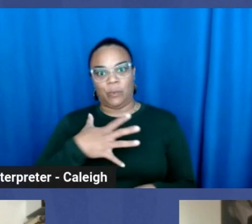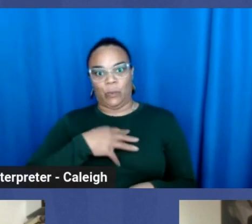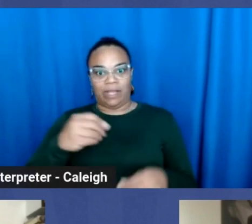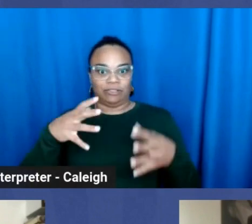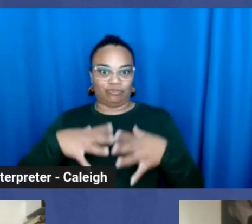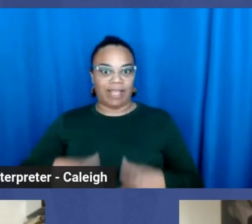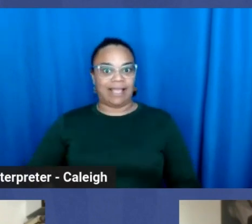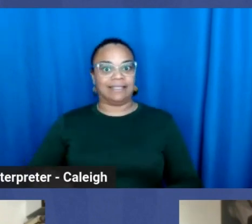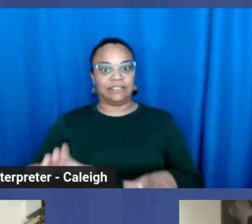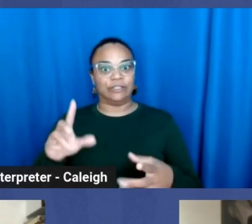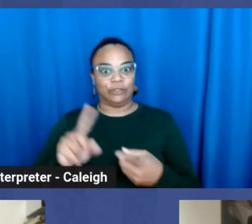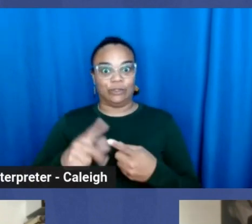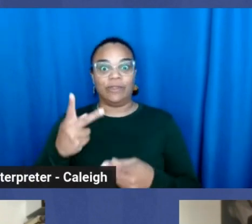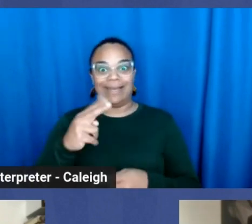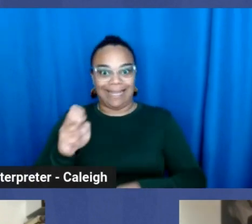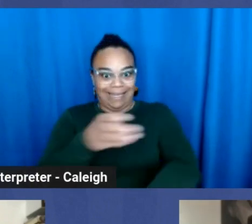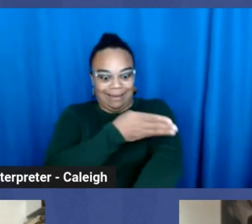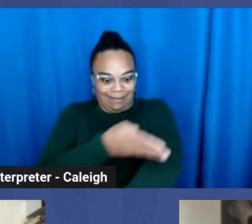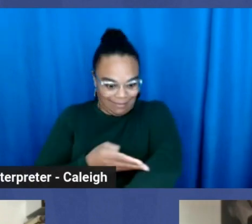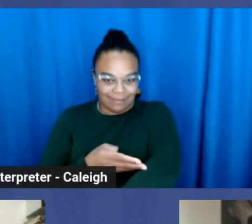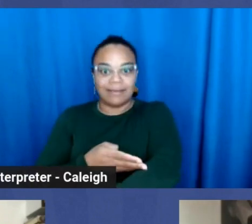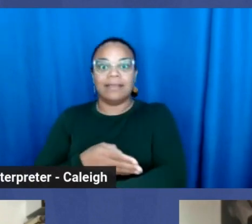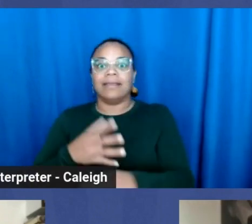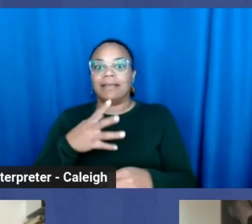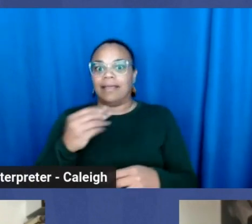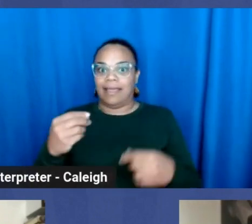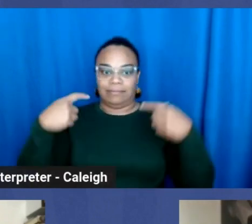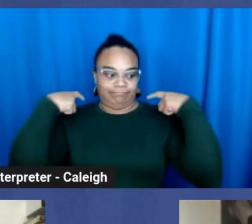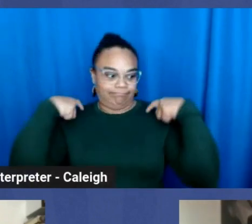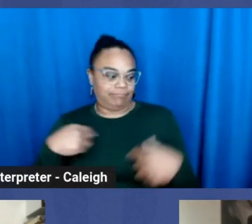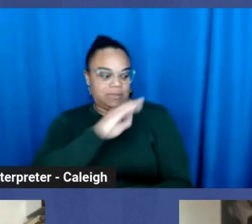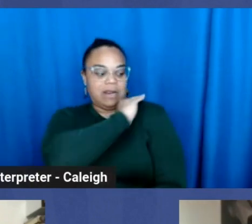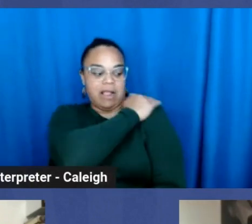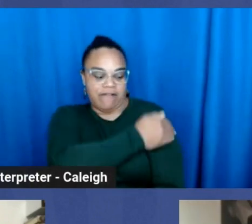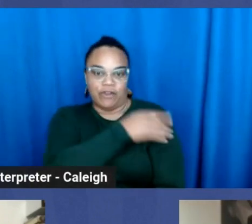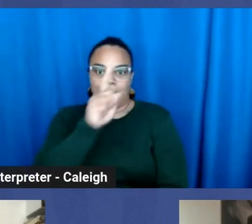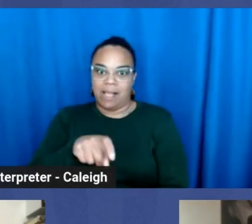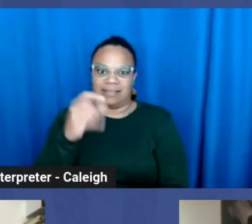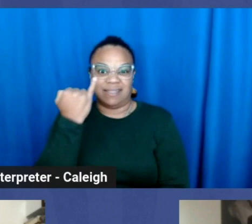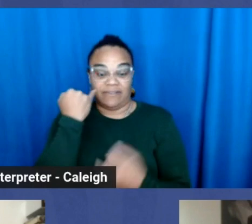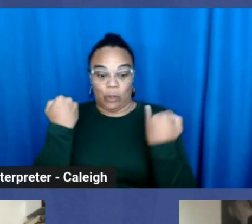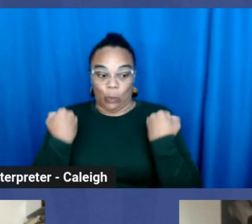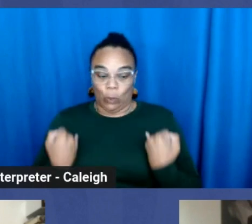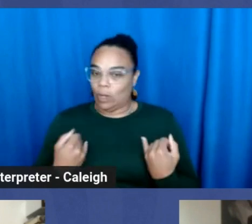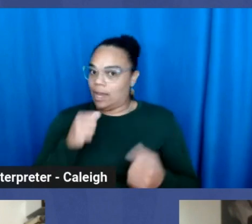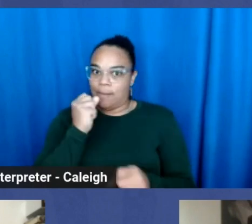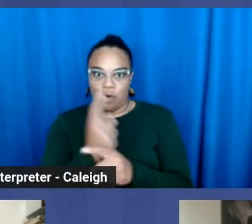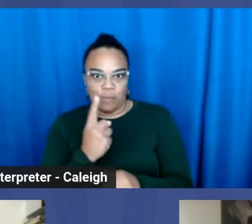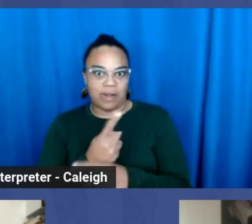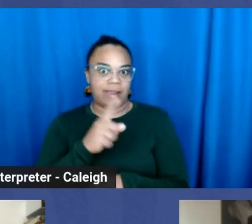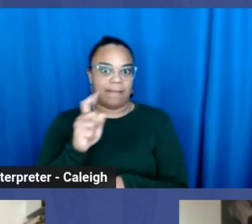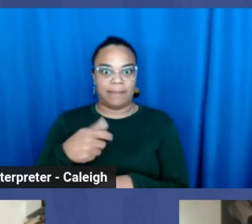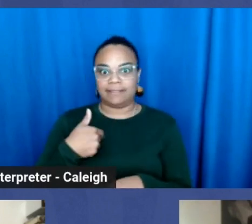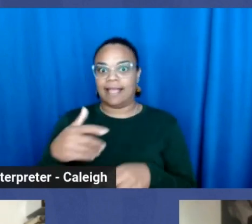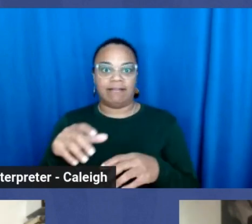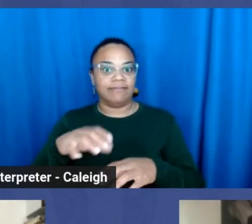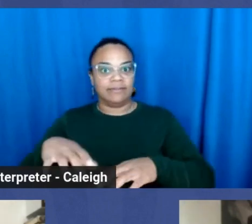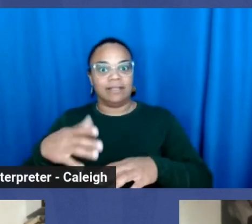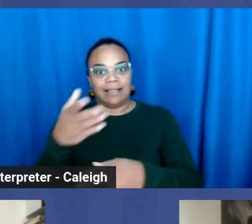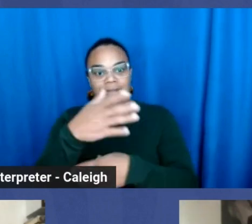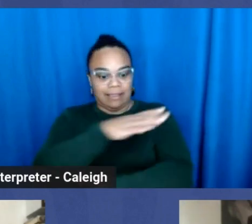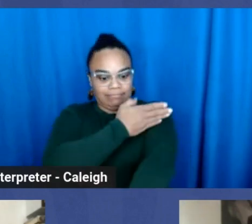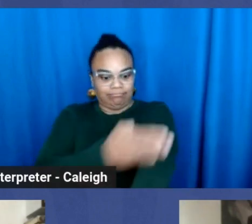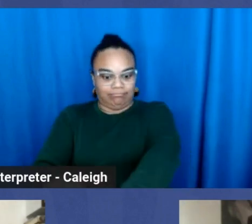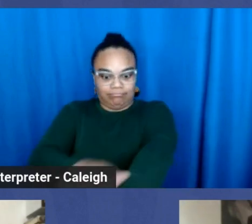underneath. And it should cover your shoulders, because if spaghetti straps are showing, well, that's just inappropriate. And even more so, I,